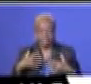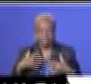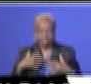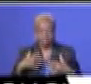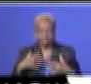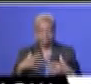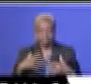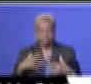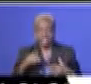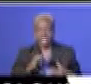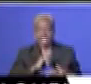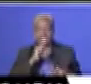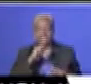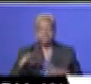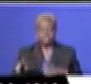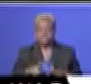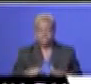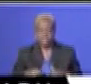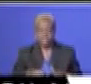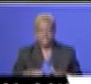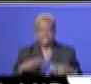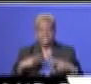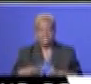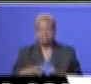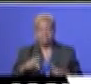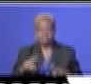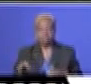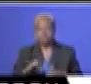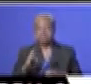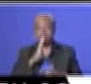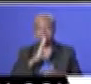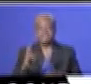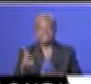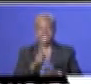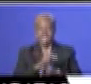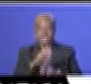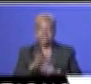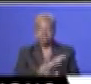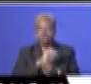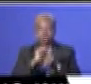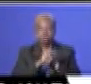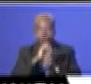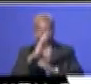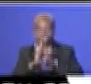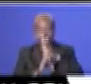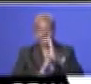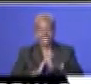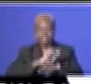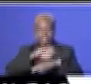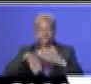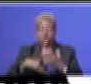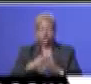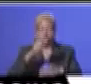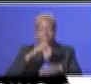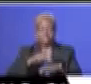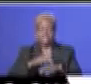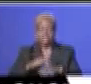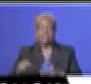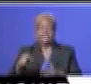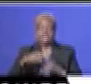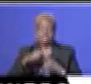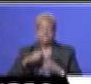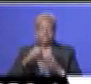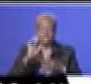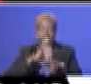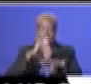health authorities have advised us to do, you know, to be careful. Wash your hands constantly, especially when you're touching surfaces that have